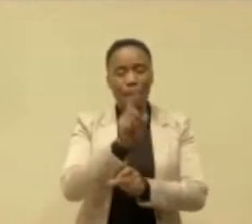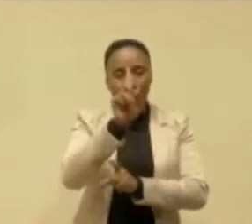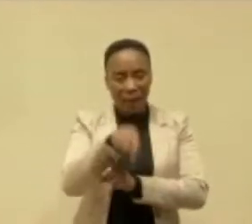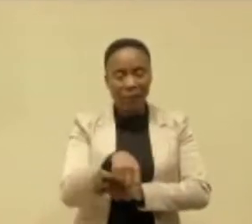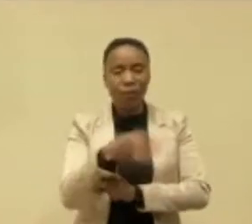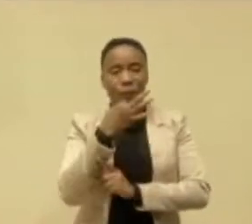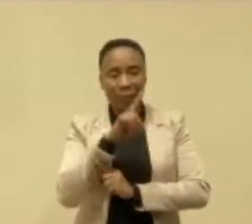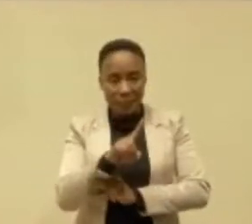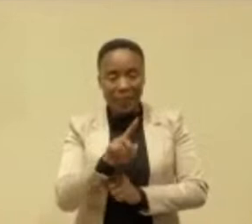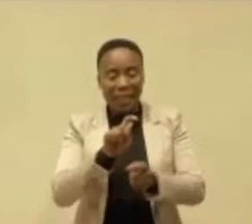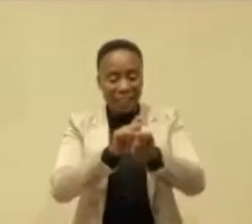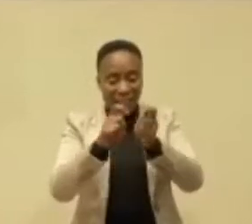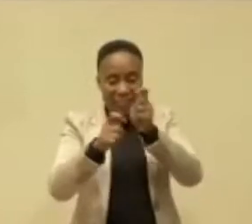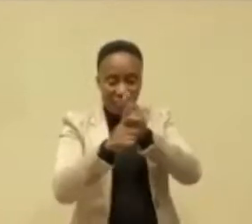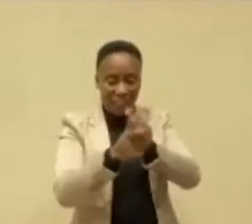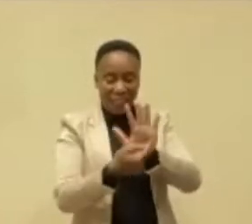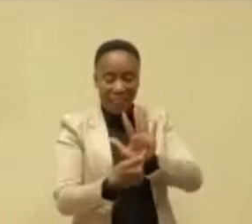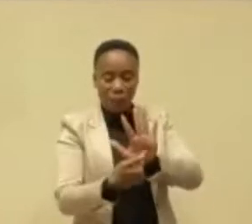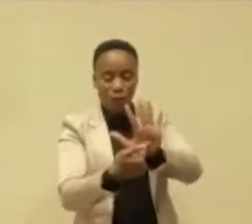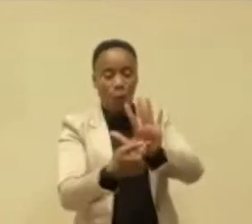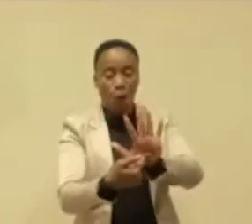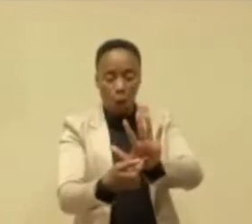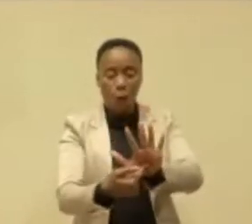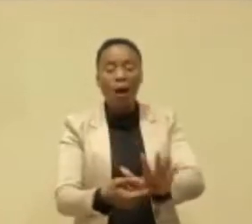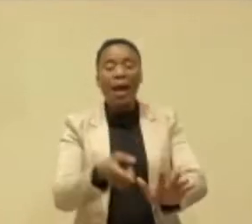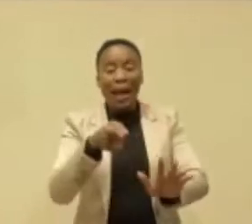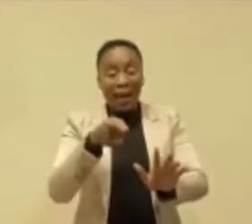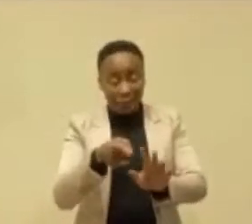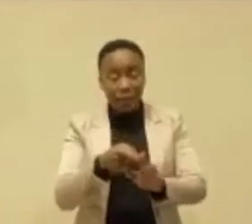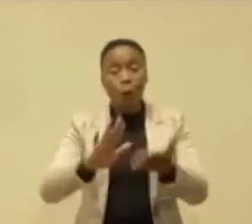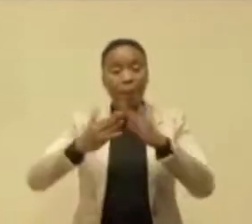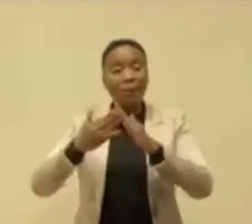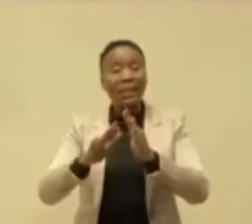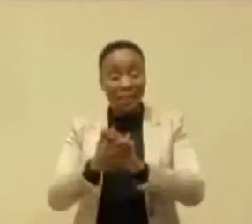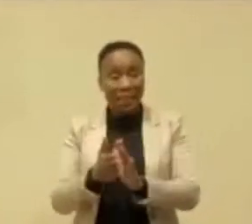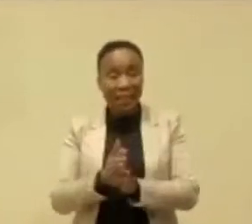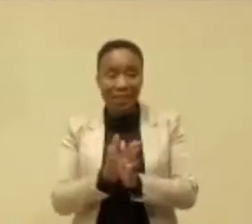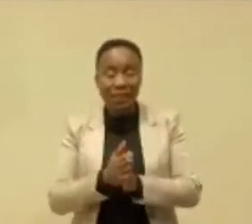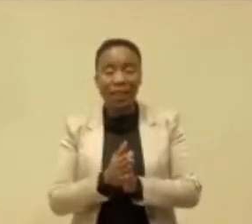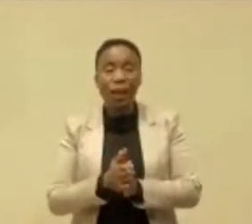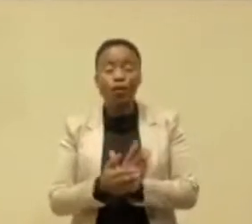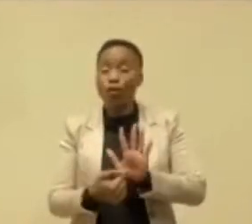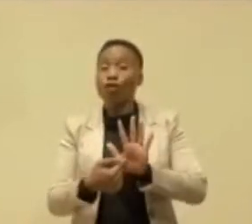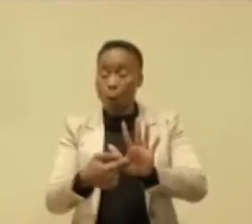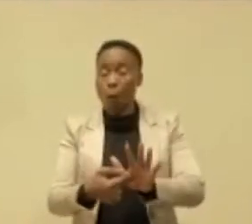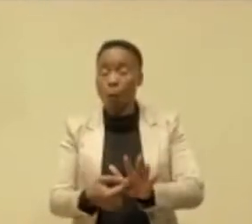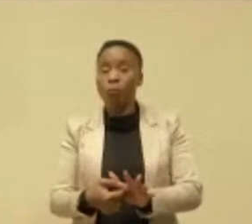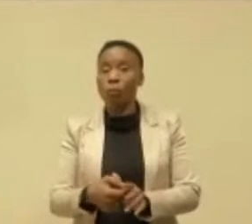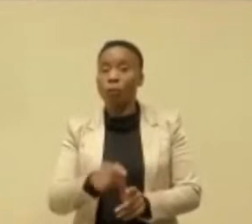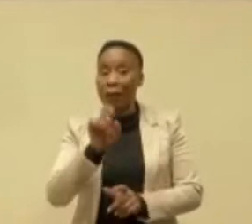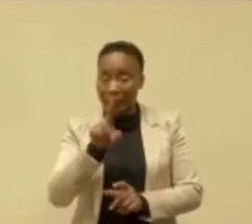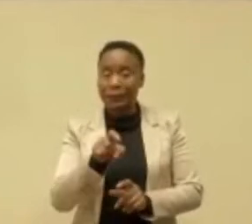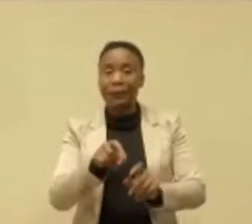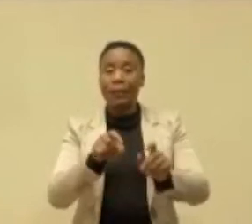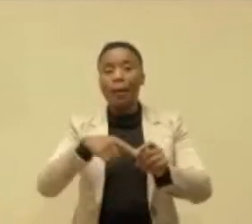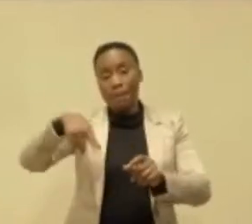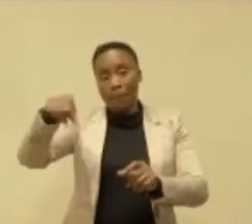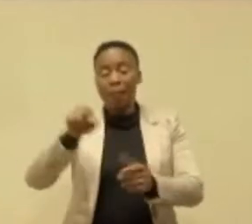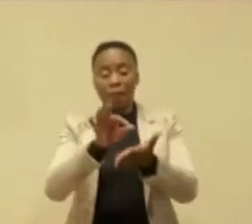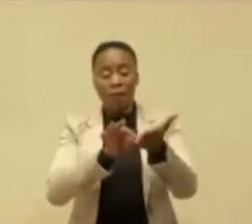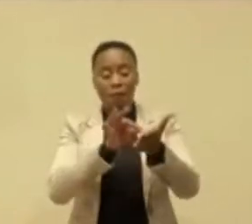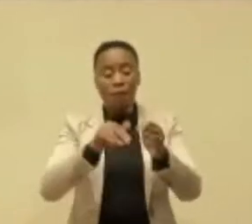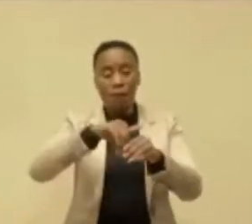bonds have changed and convince our communities to go and vote come the next uh